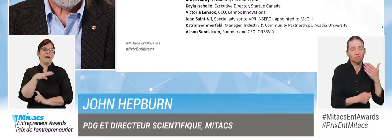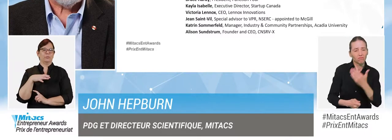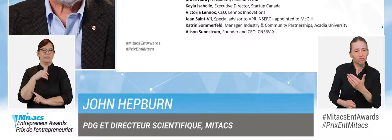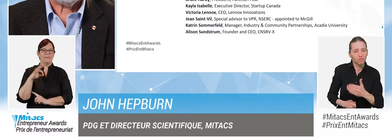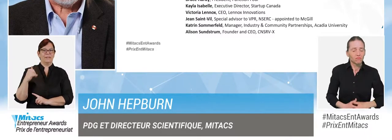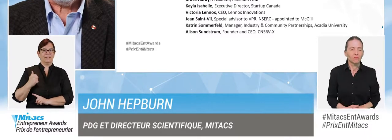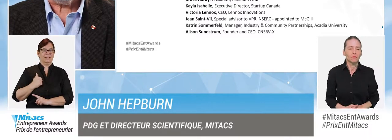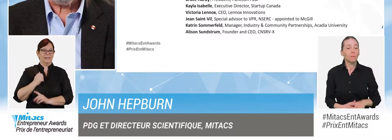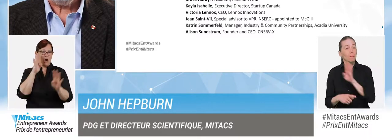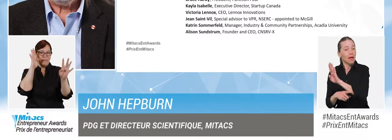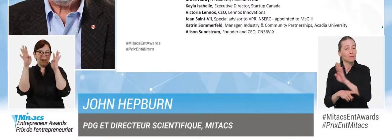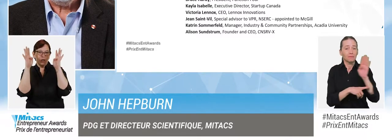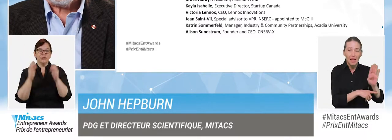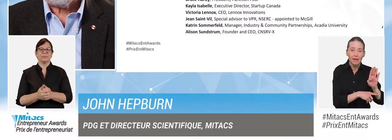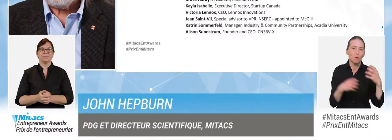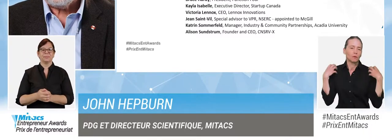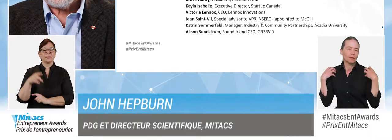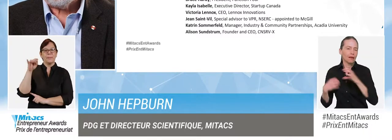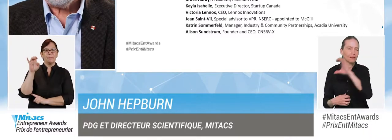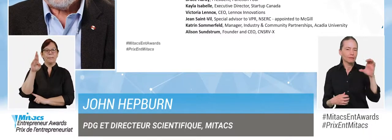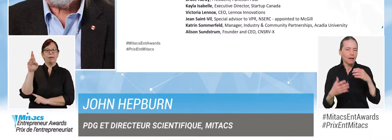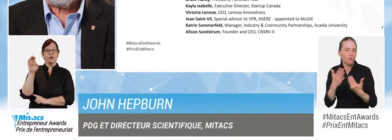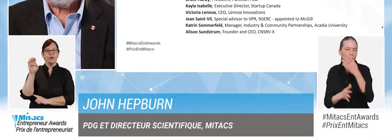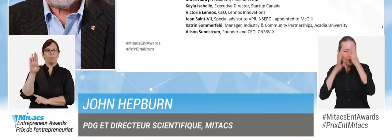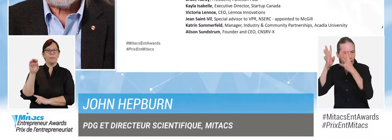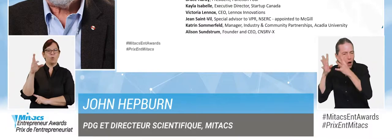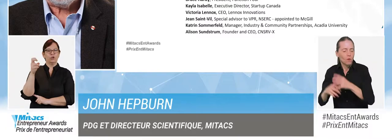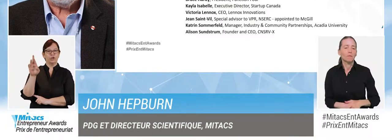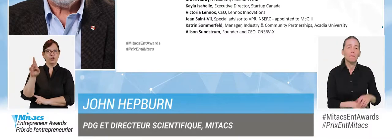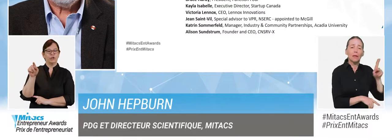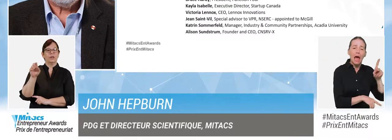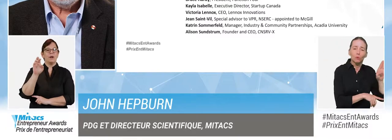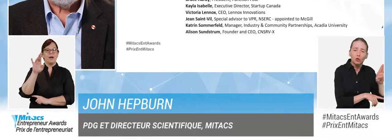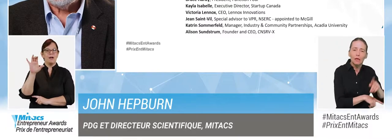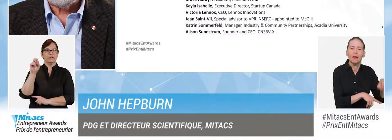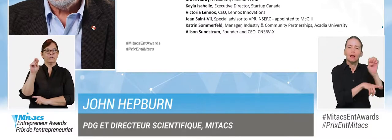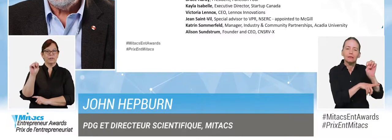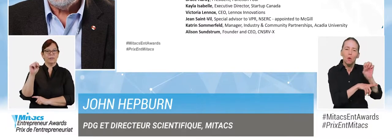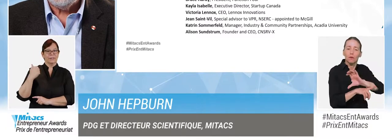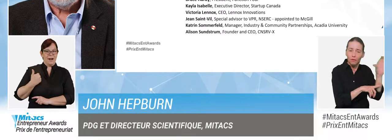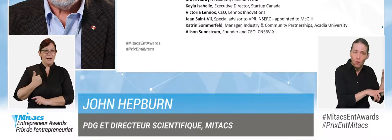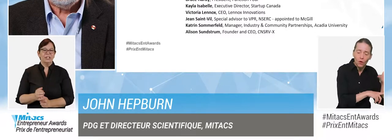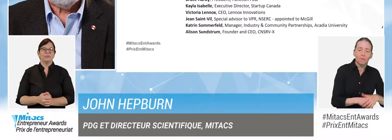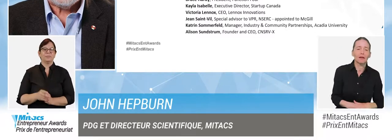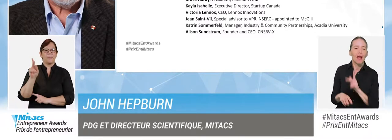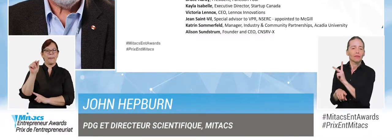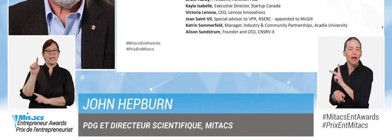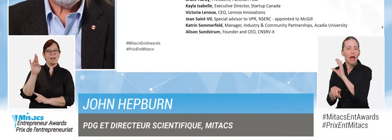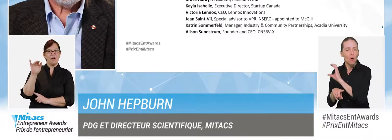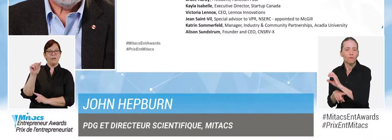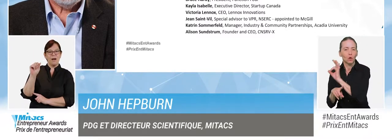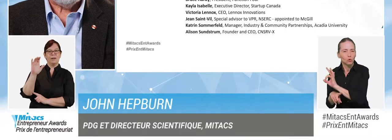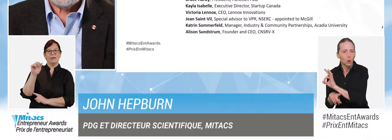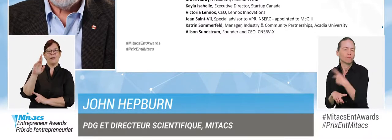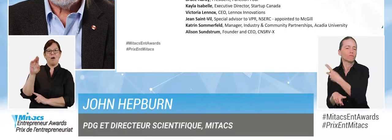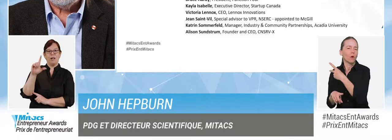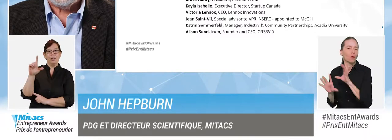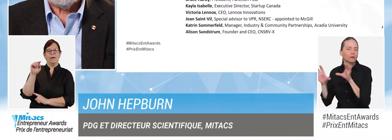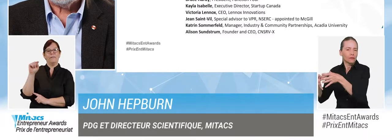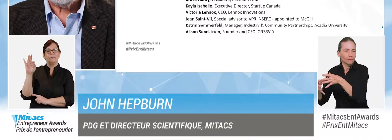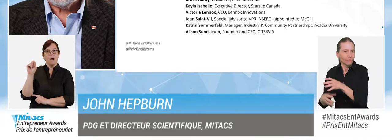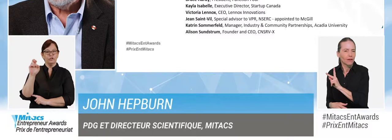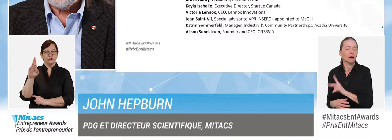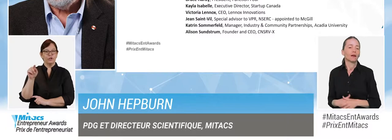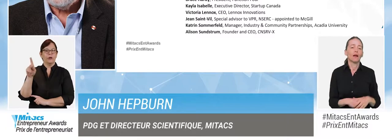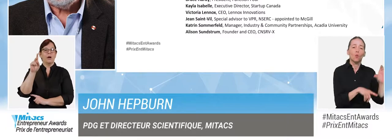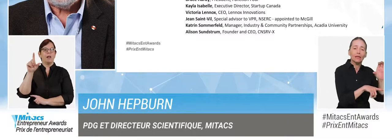Boucher, Ericsson Canada, Katrina Carol Foster, collectively, Chris Gugu, Ulnaweg, Ragwa